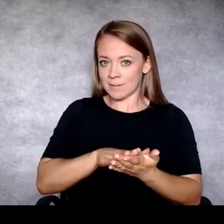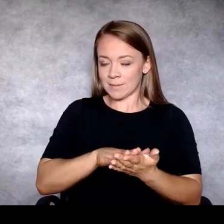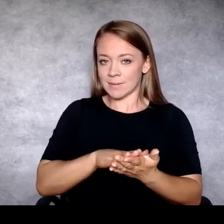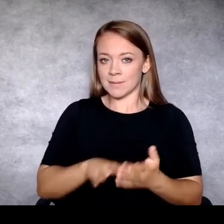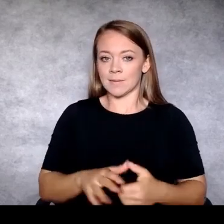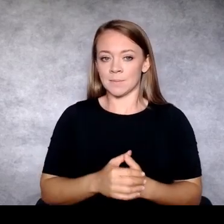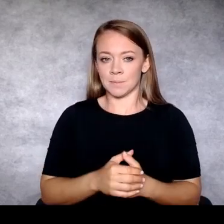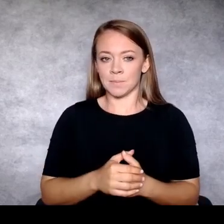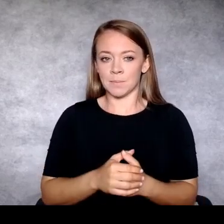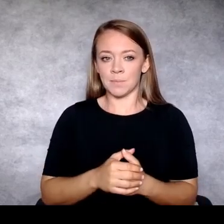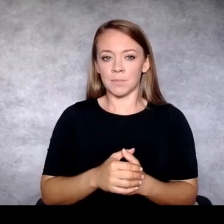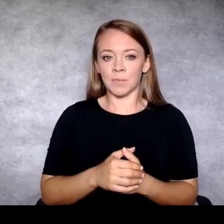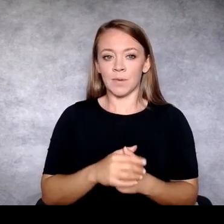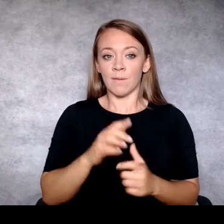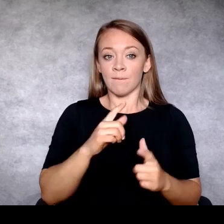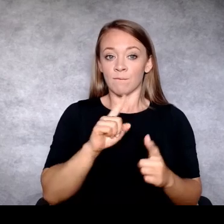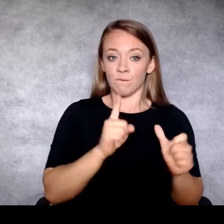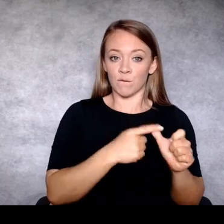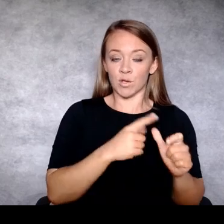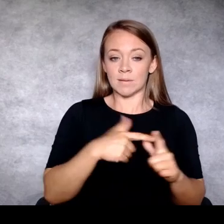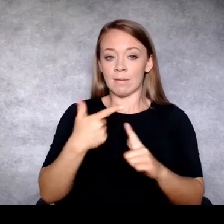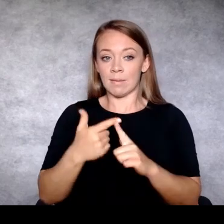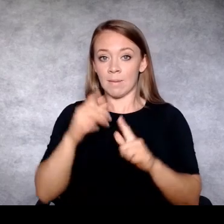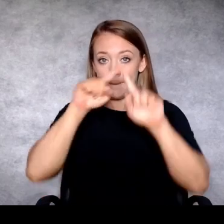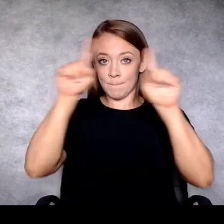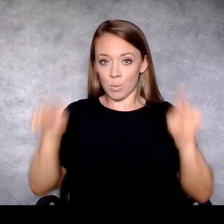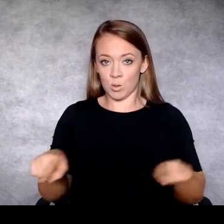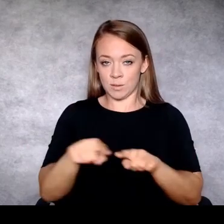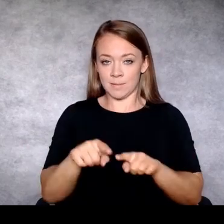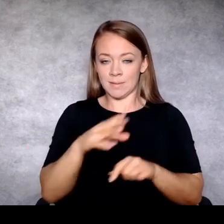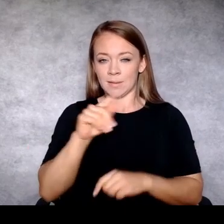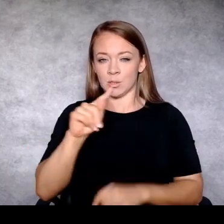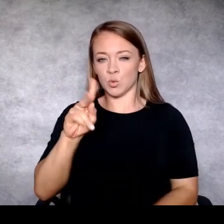then boards, and token systems.